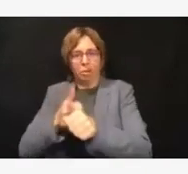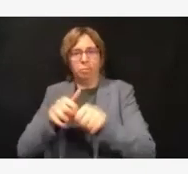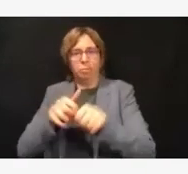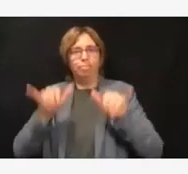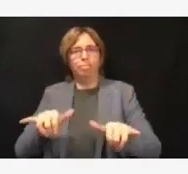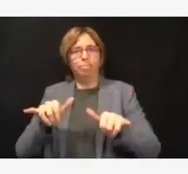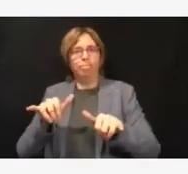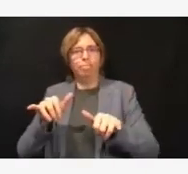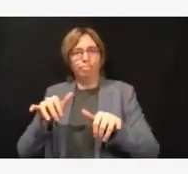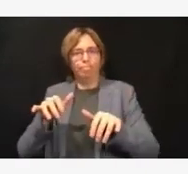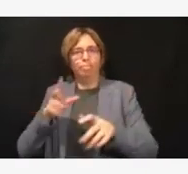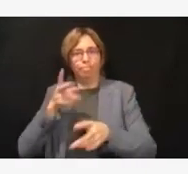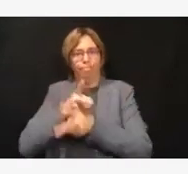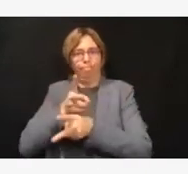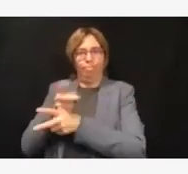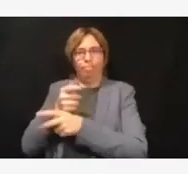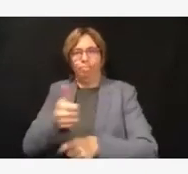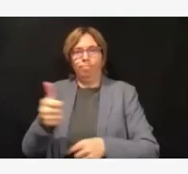Thank you.